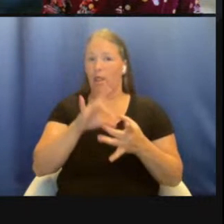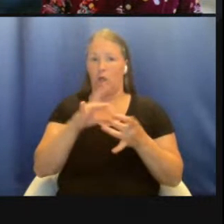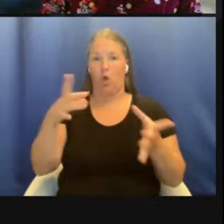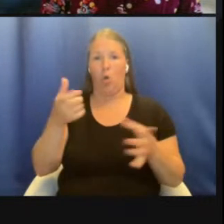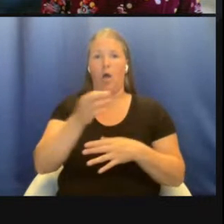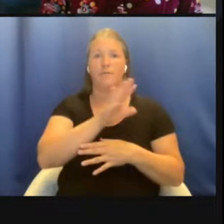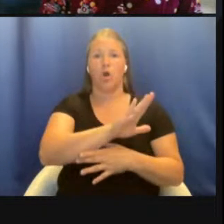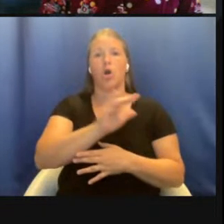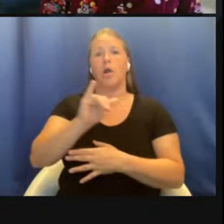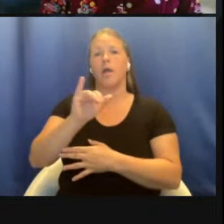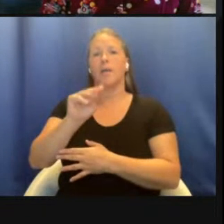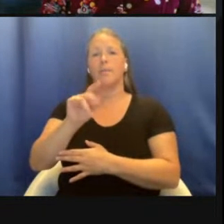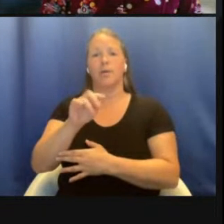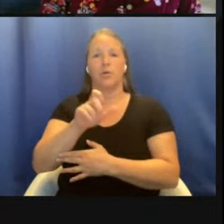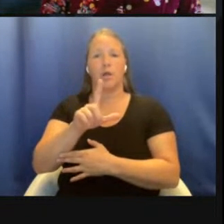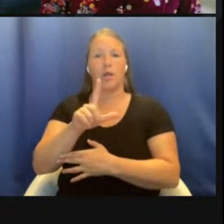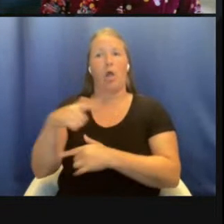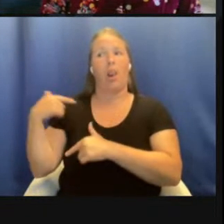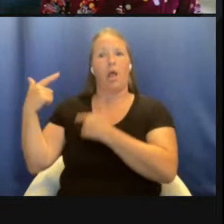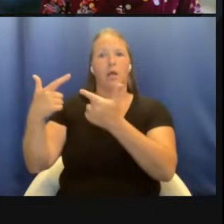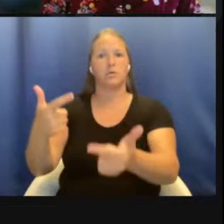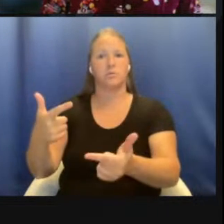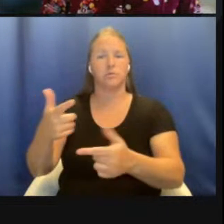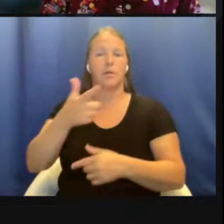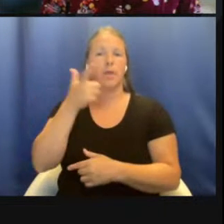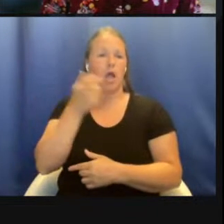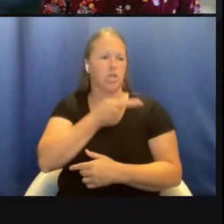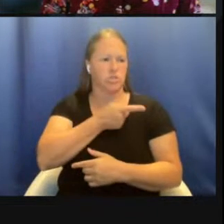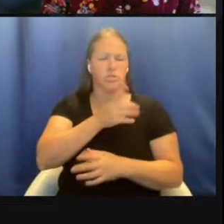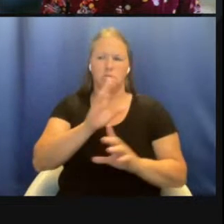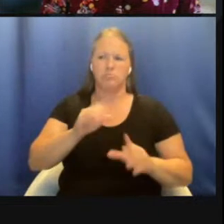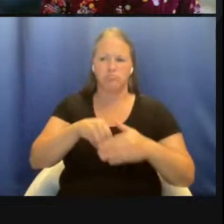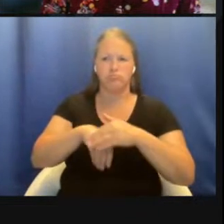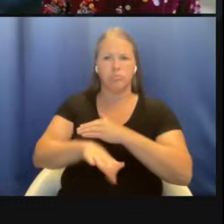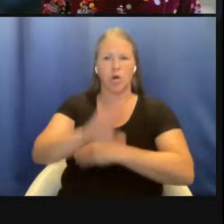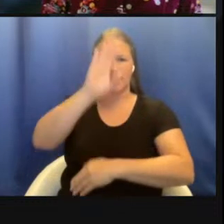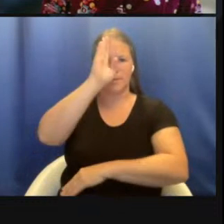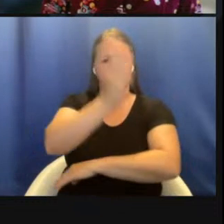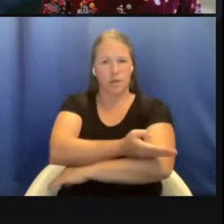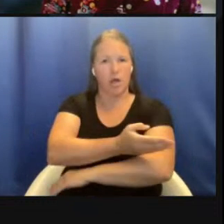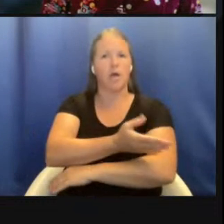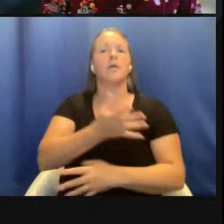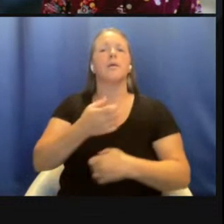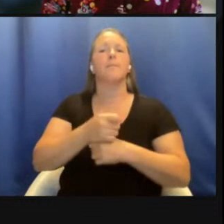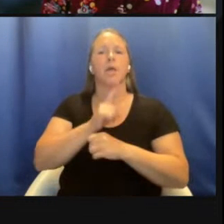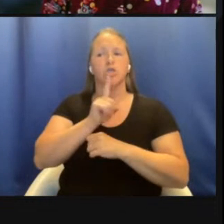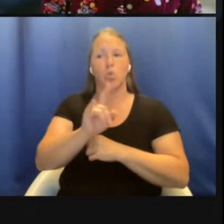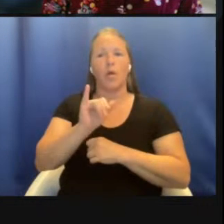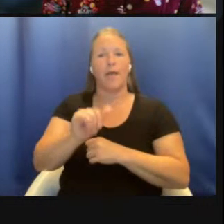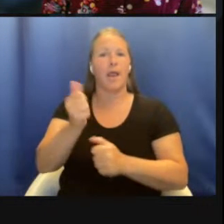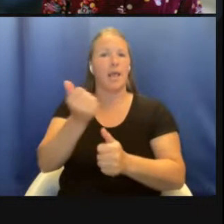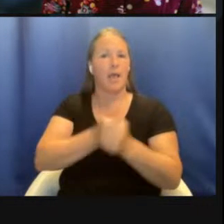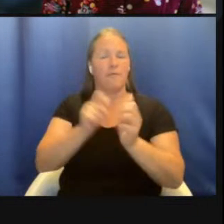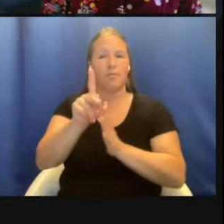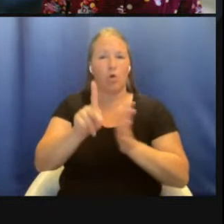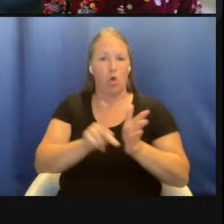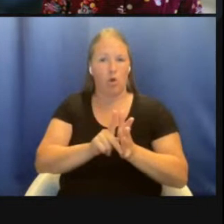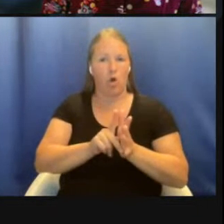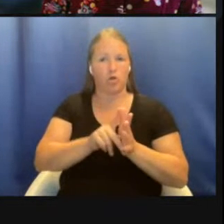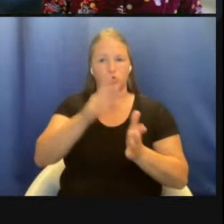ensured that every protocol to acknowledge his official royal birth would be followed. And so